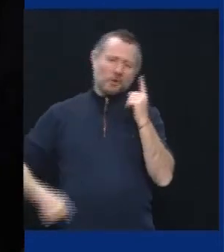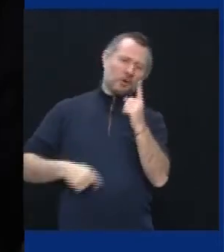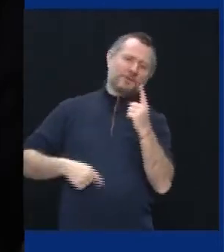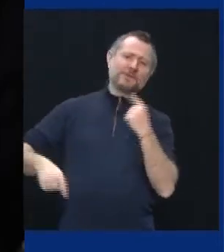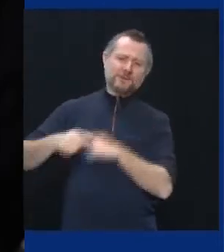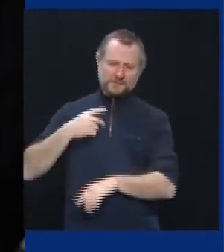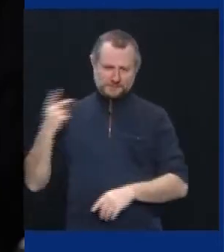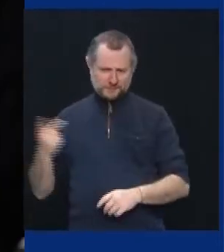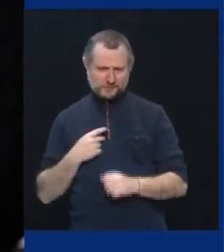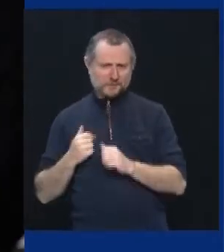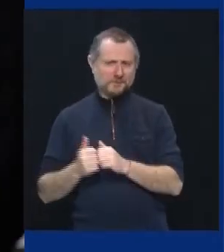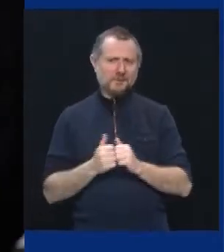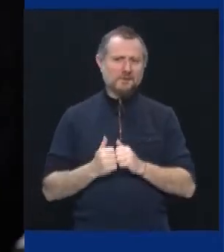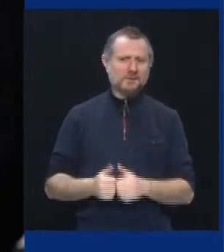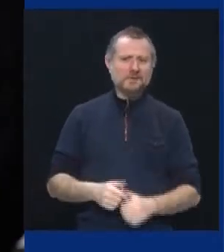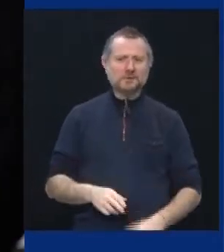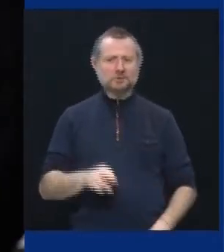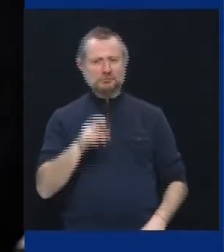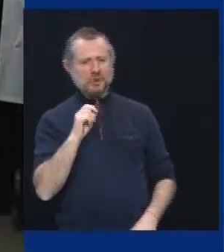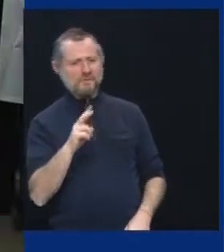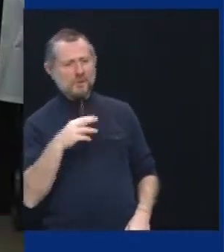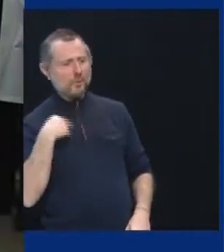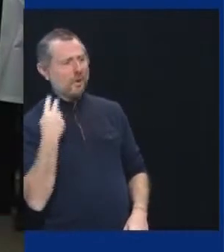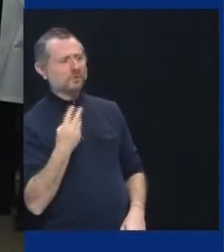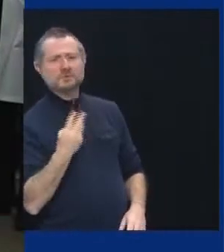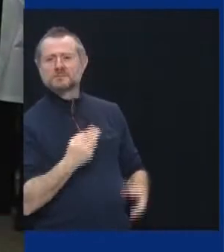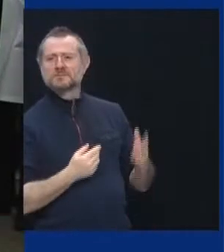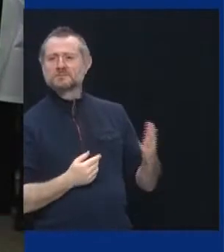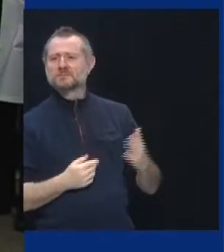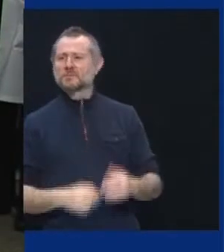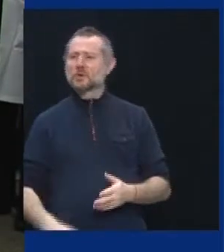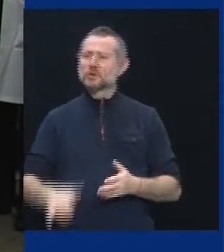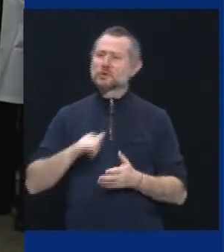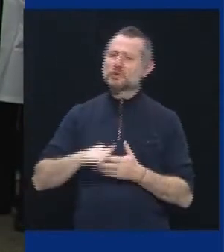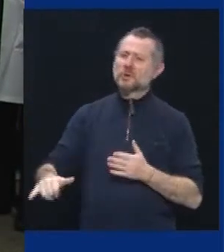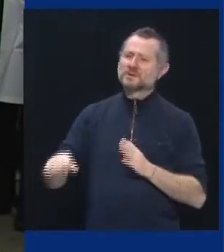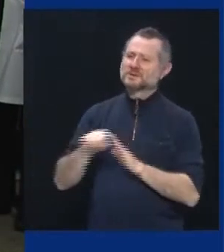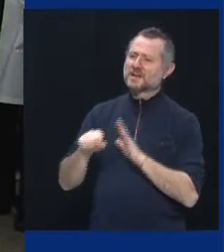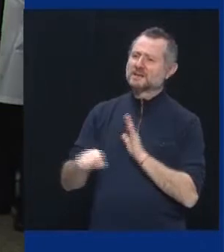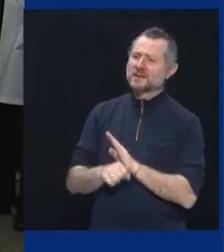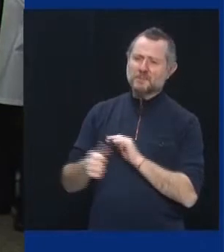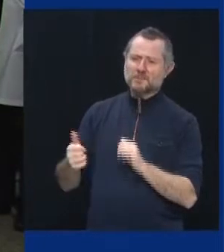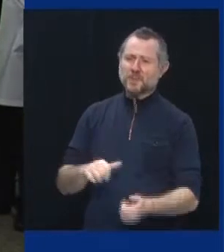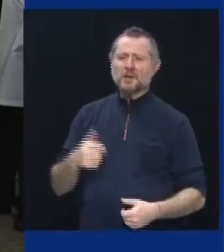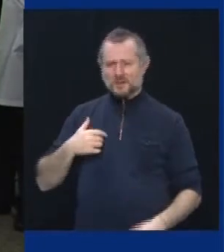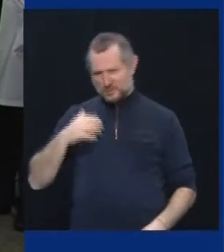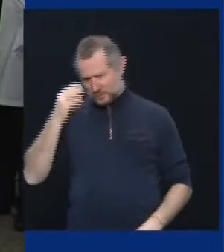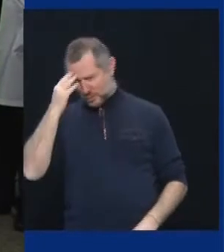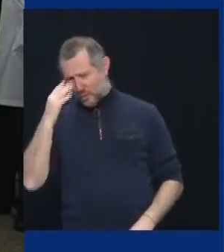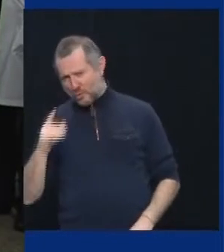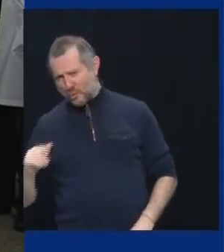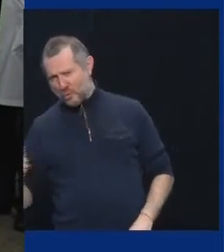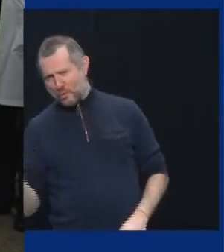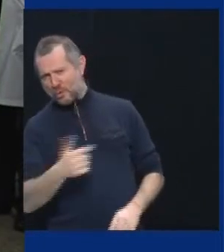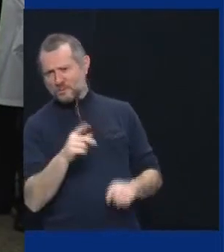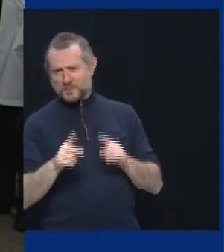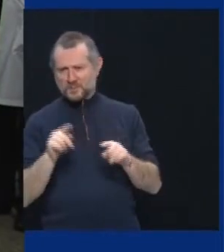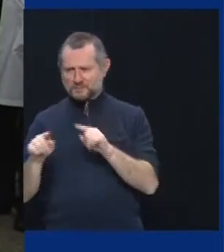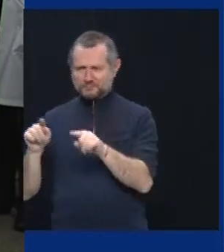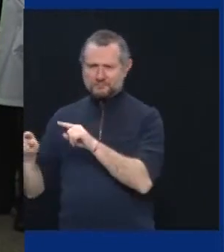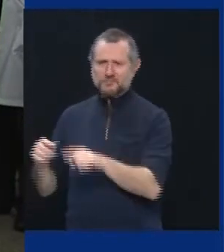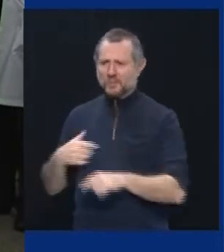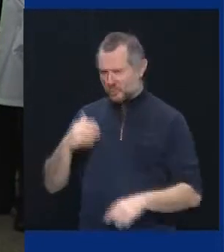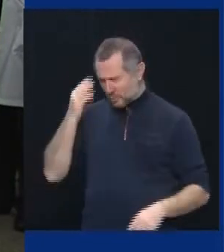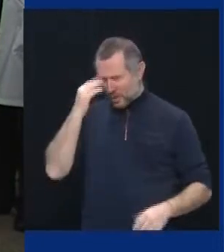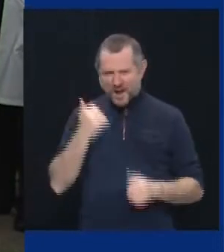Right. Reverend Washington, but the New York State Baptist. Now, I know all these ministers in here.